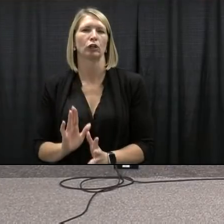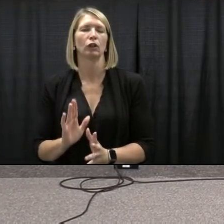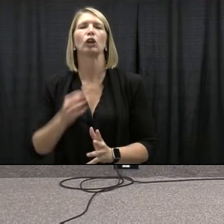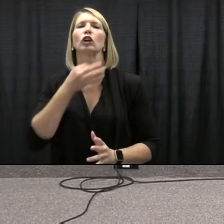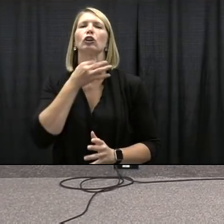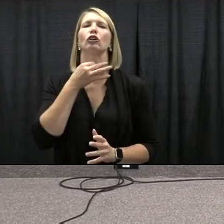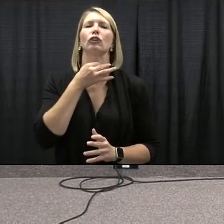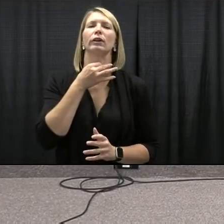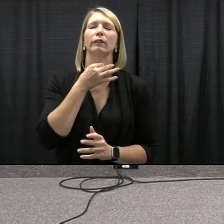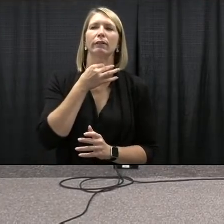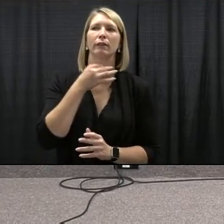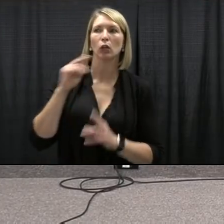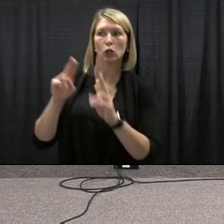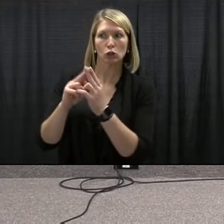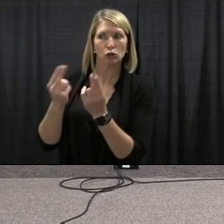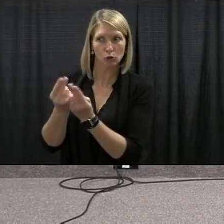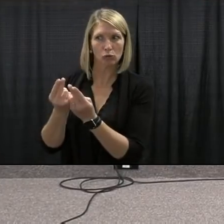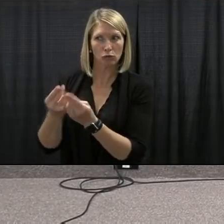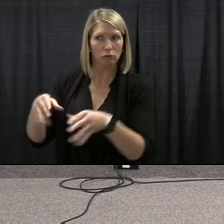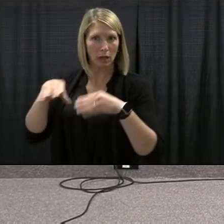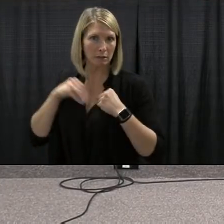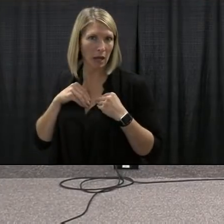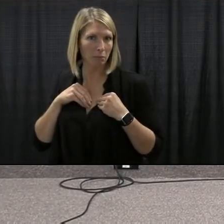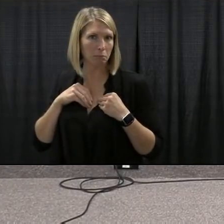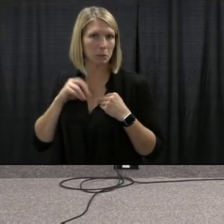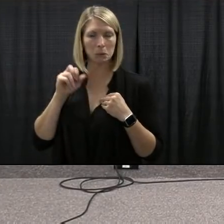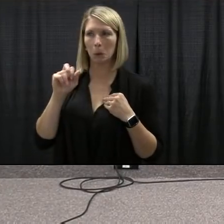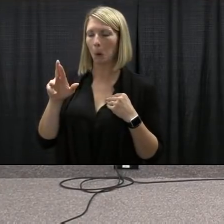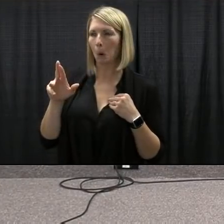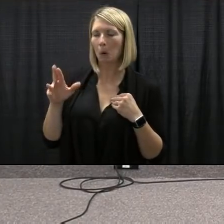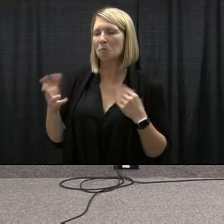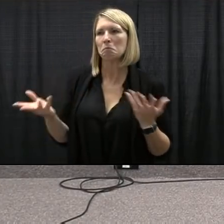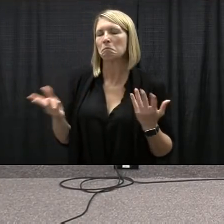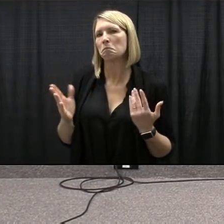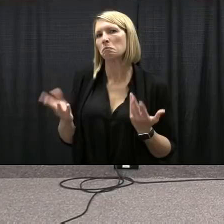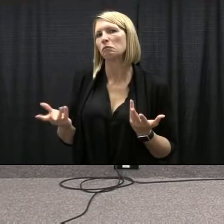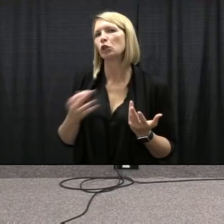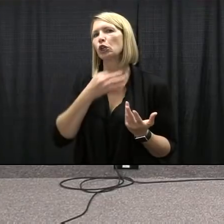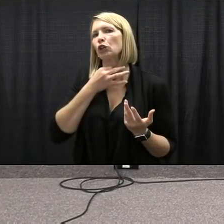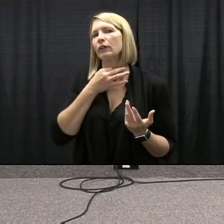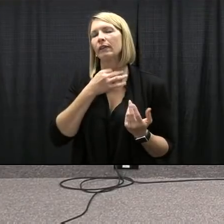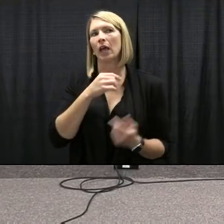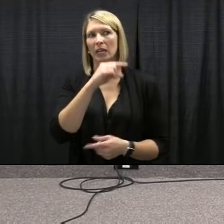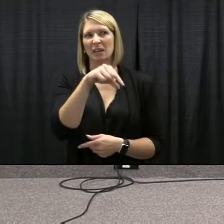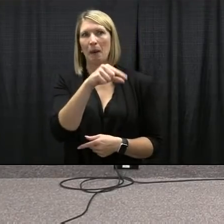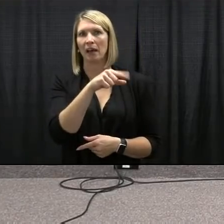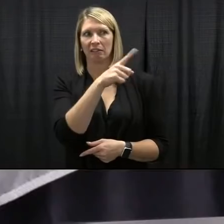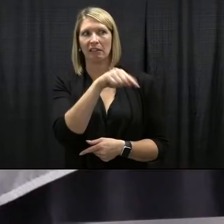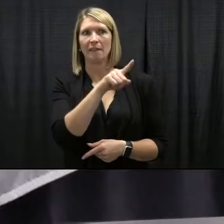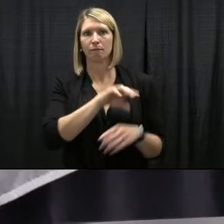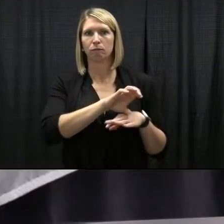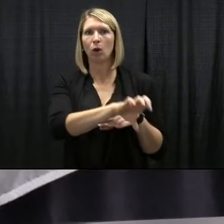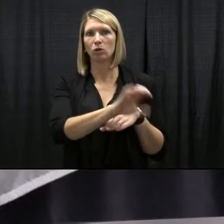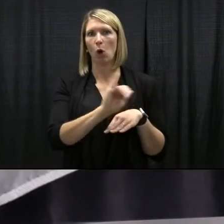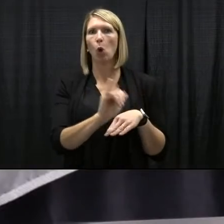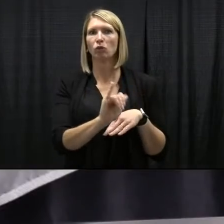receptive to this idea? It's certainly not reinventing the wheel. We are seeing lots of other provinces, like Quebec, for example, is mandating them as well. Yeah, no, it's been a